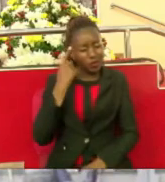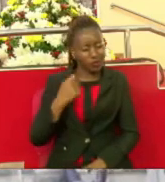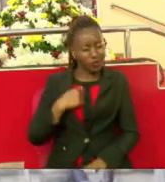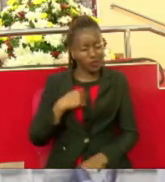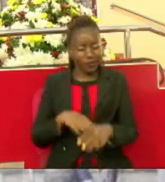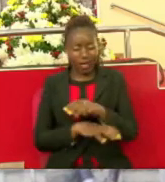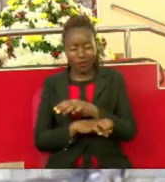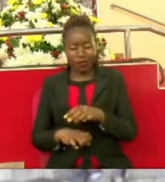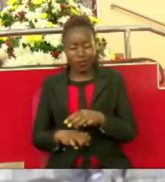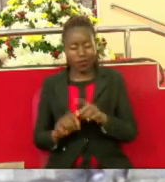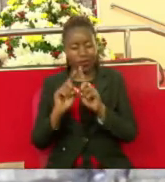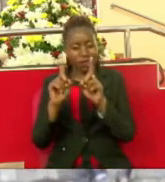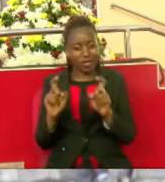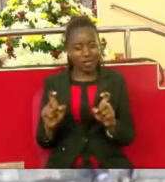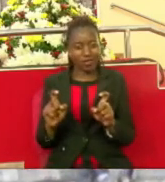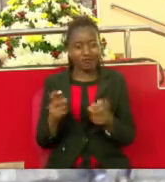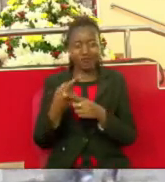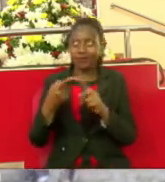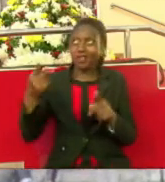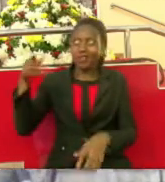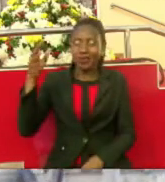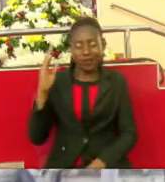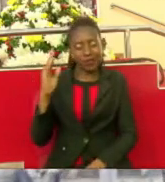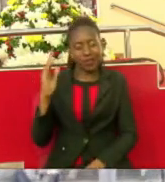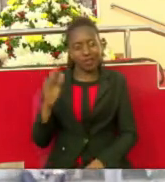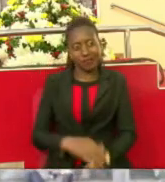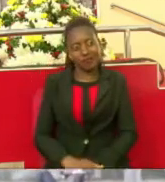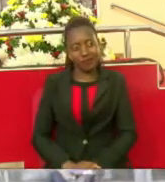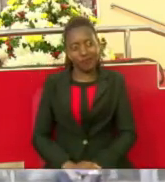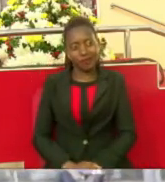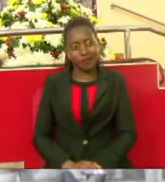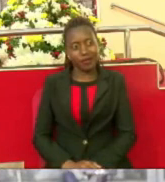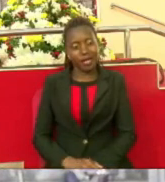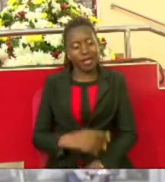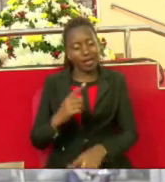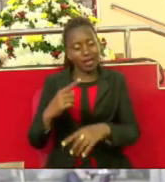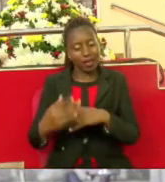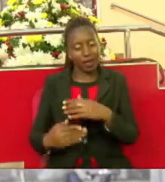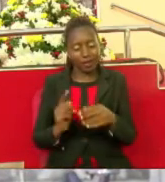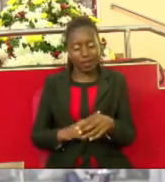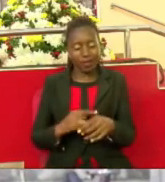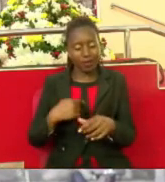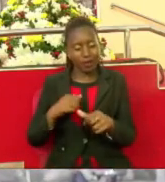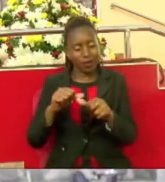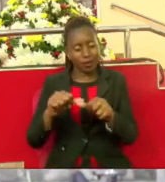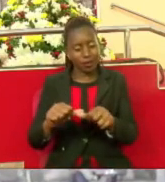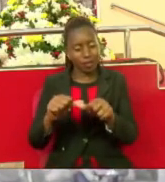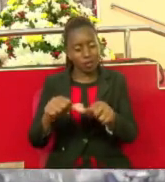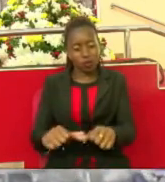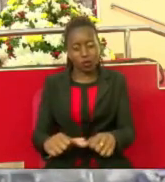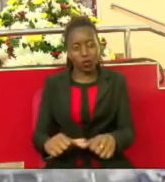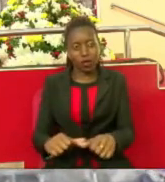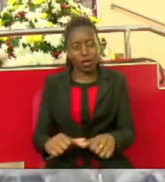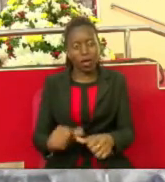But who is God? The next time I continued. And by the end of that year, the teacher's mission was accomplished.